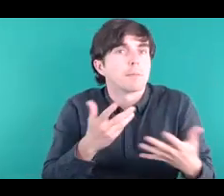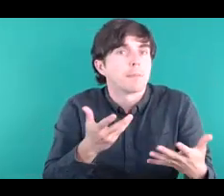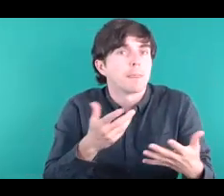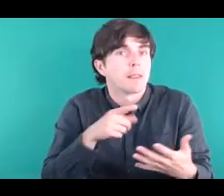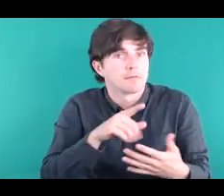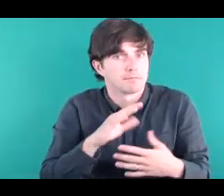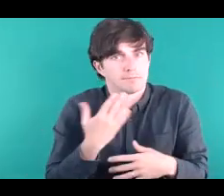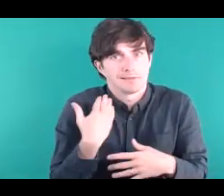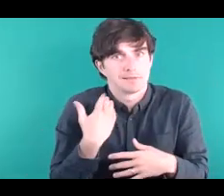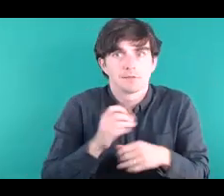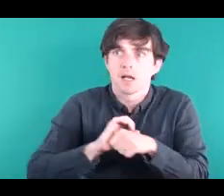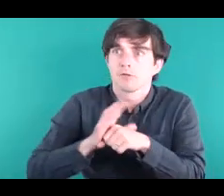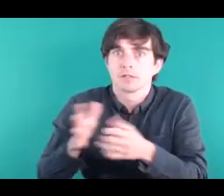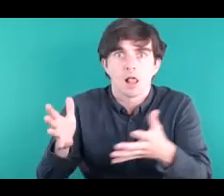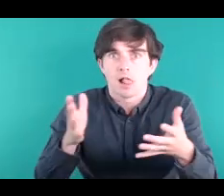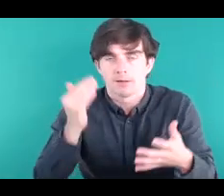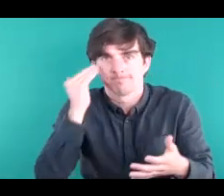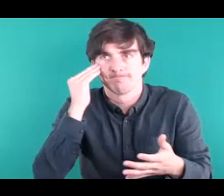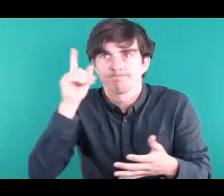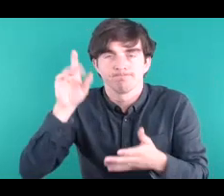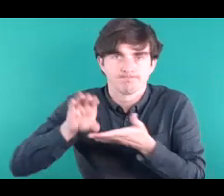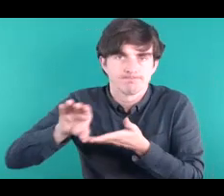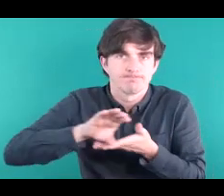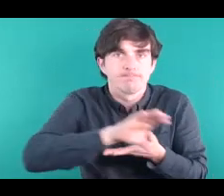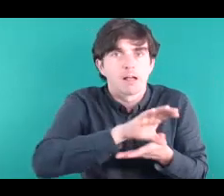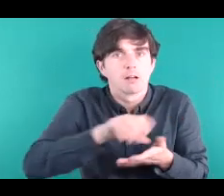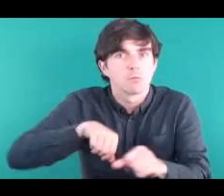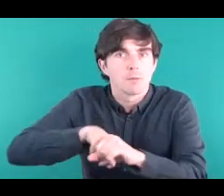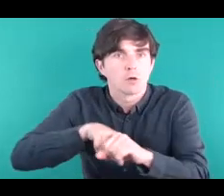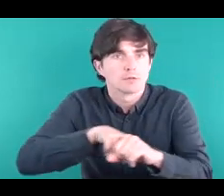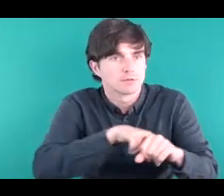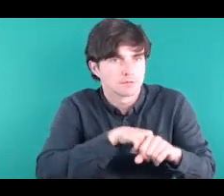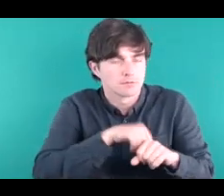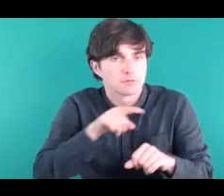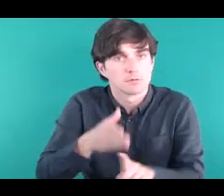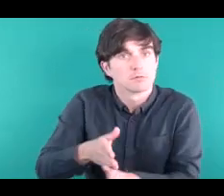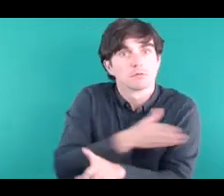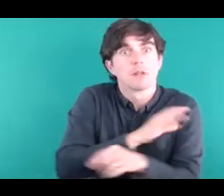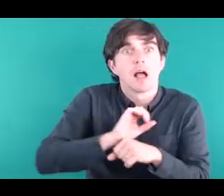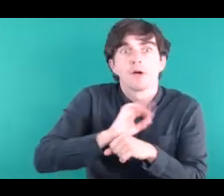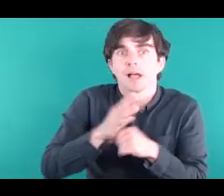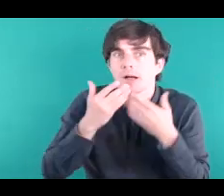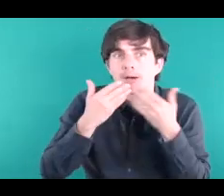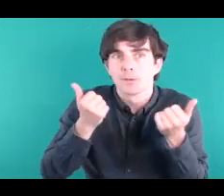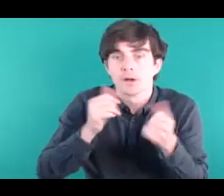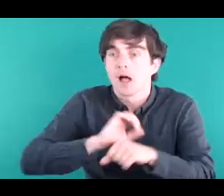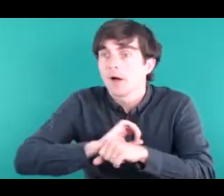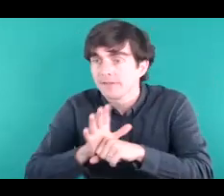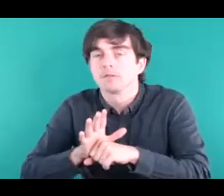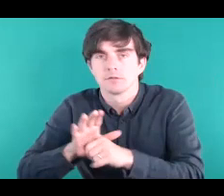is actually based on the power subscription. So if you